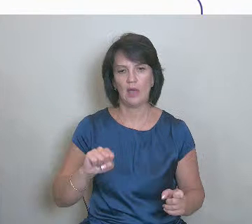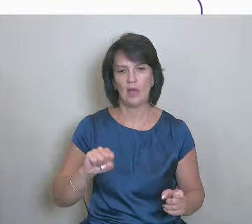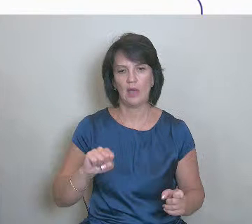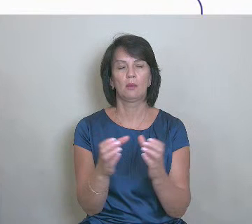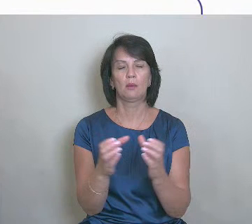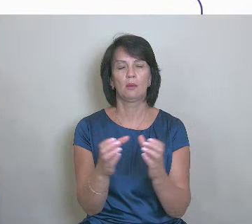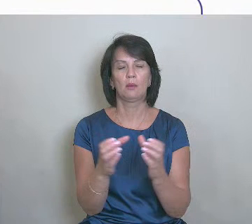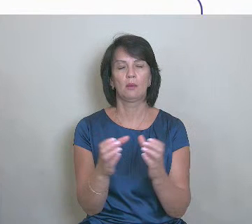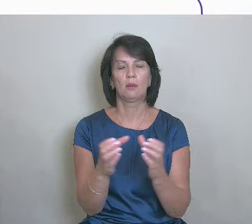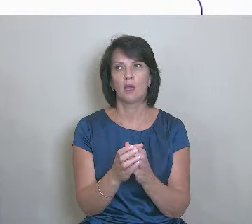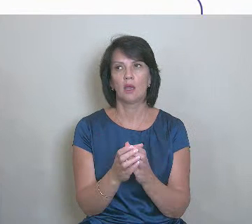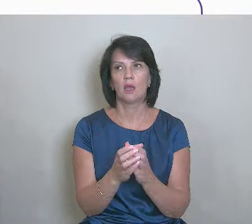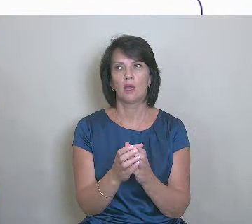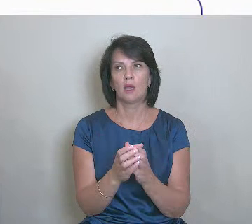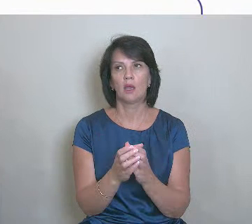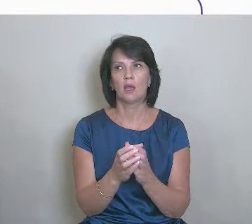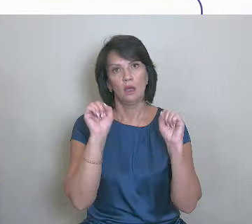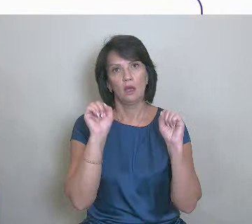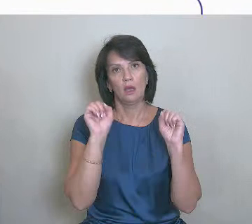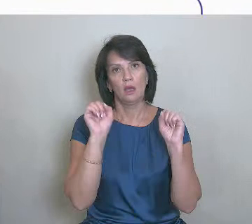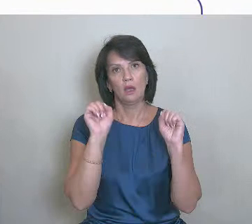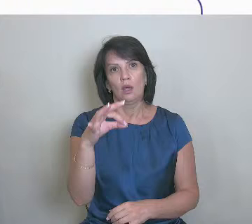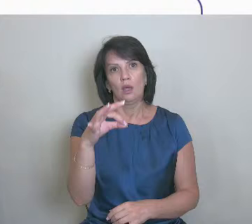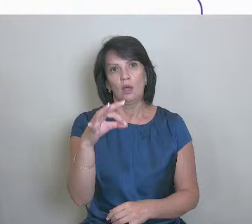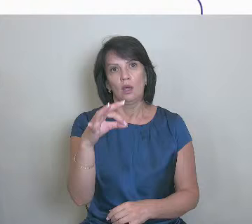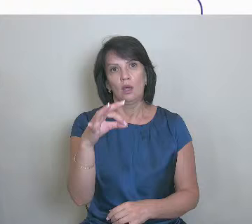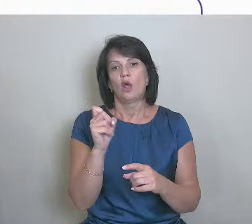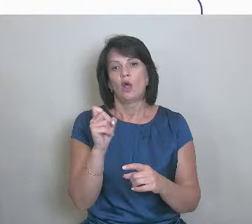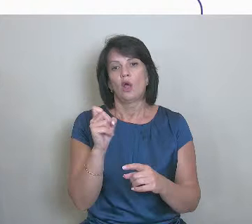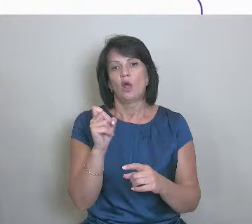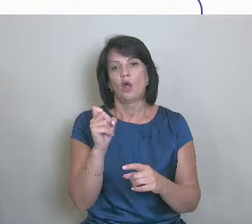present only. And can we say that